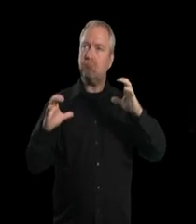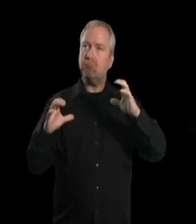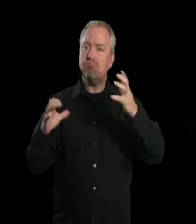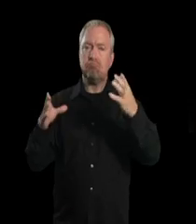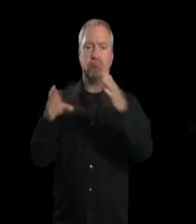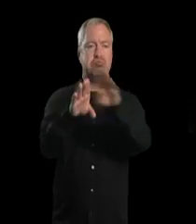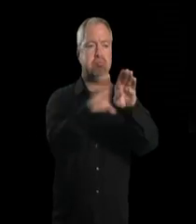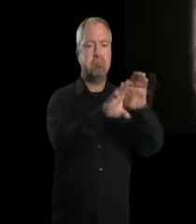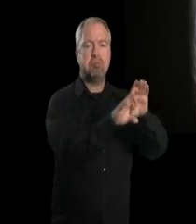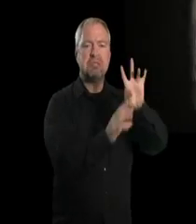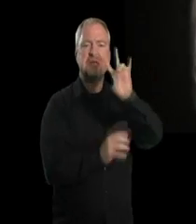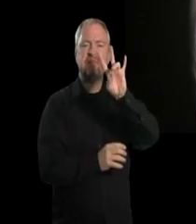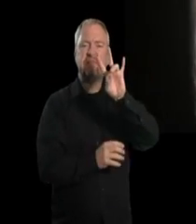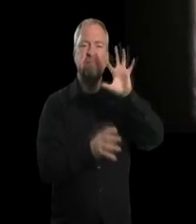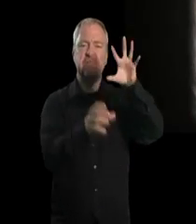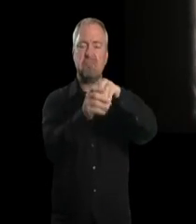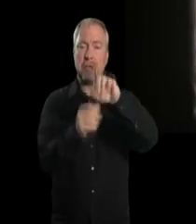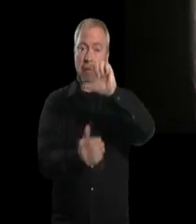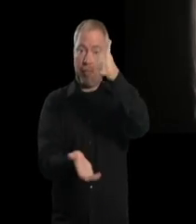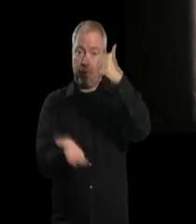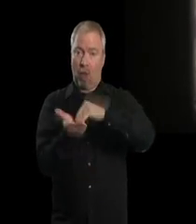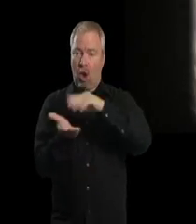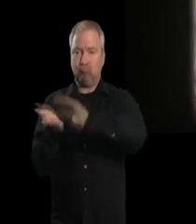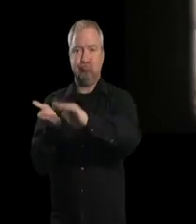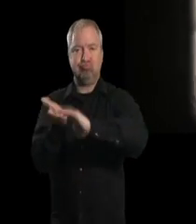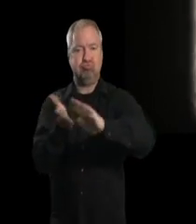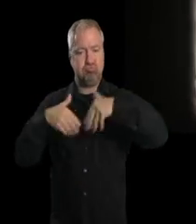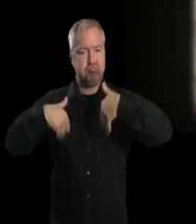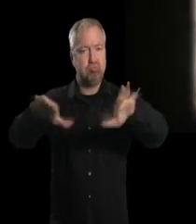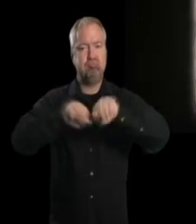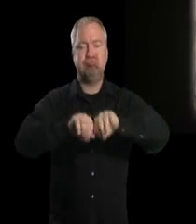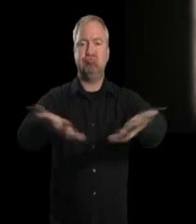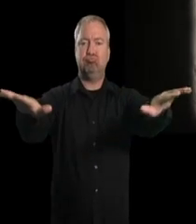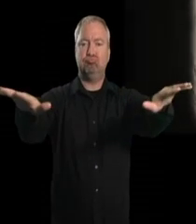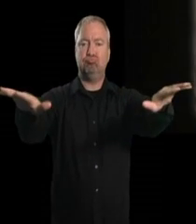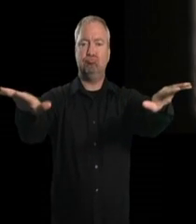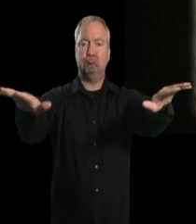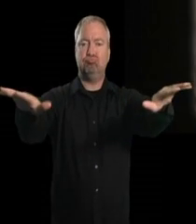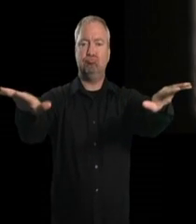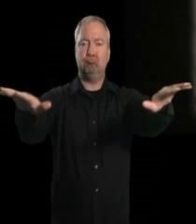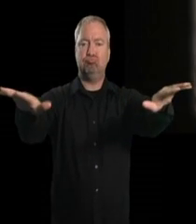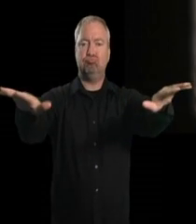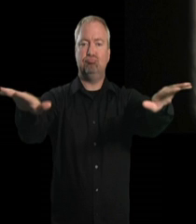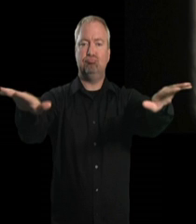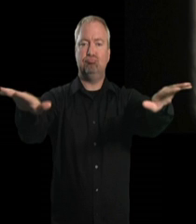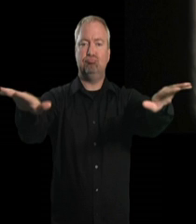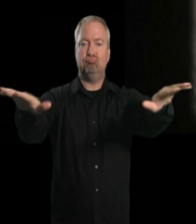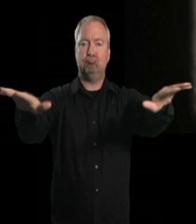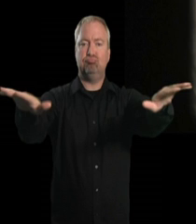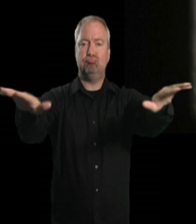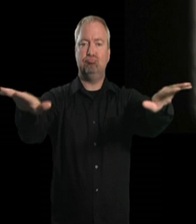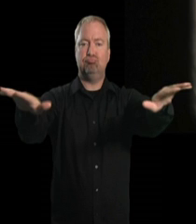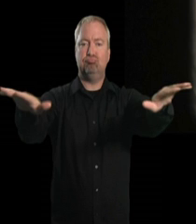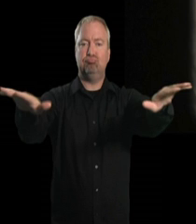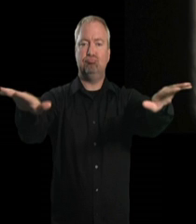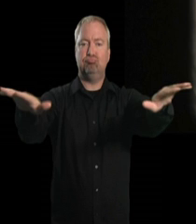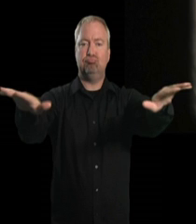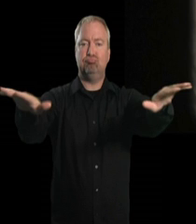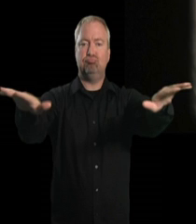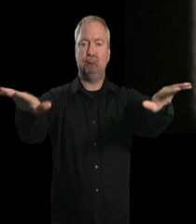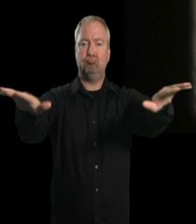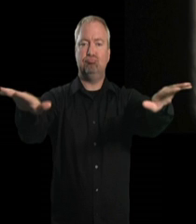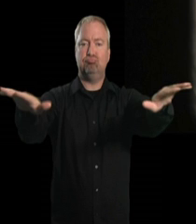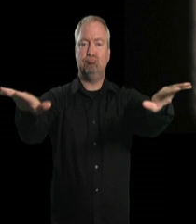hospitals, the 7 of them, 10,000 people, with a variety of disabilities. A poster reads, "Disabled soldiers, sailors,